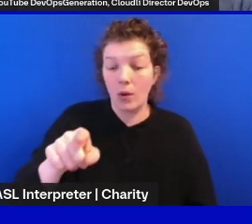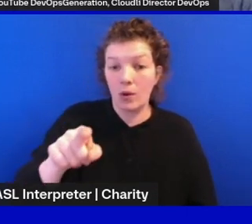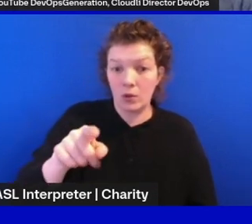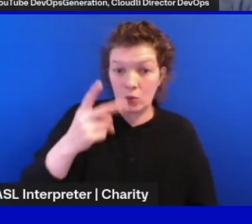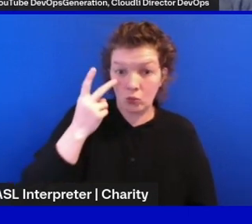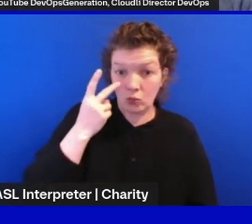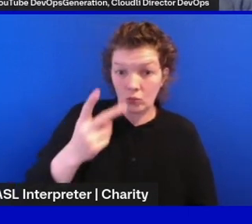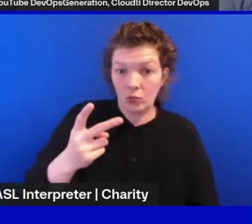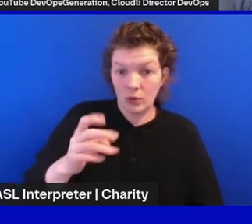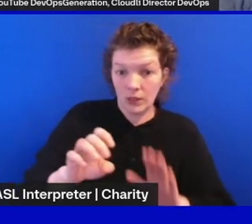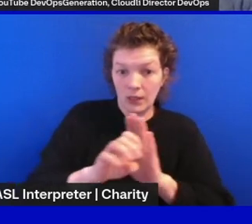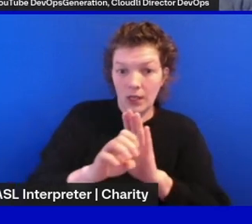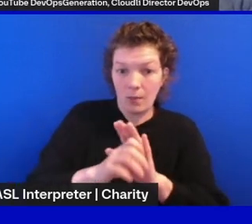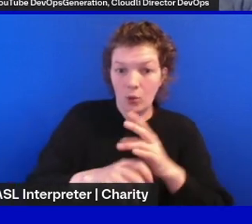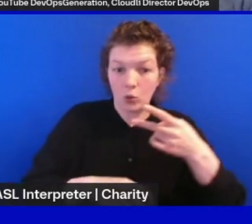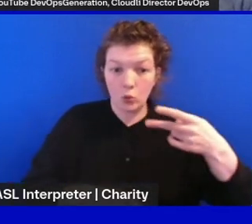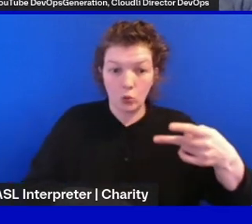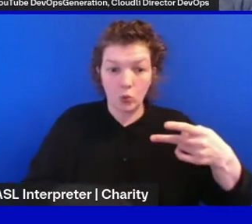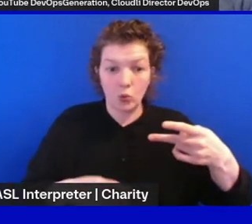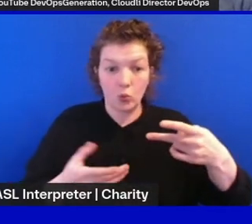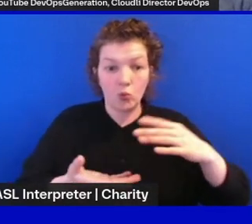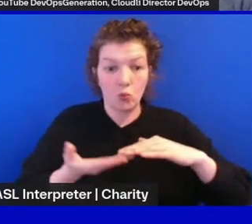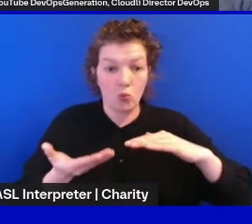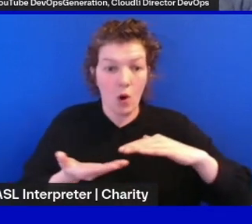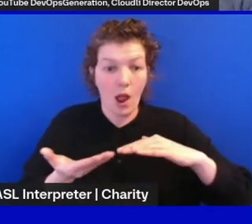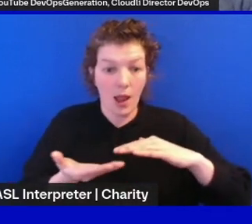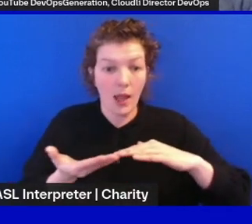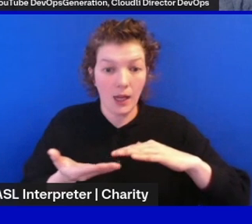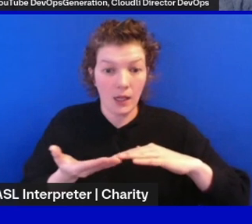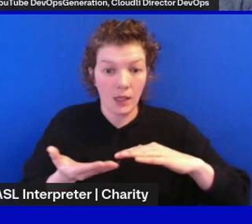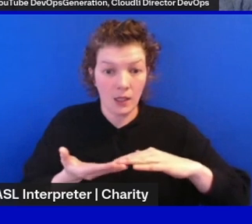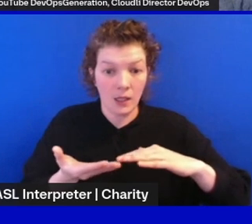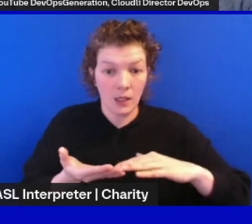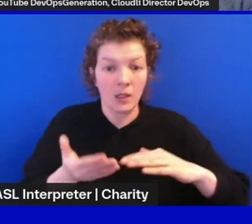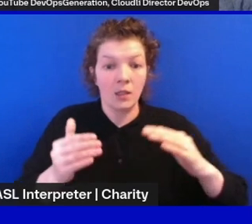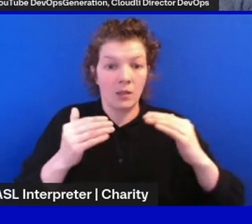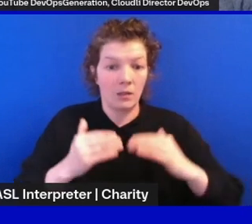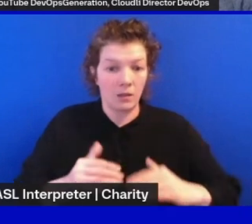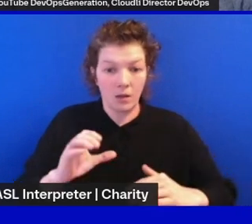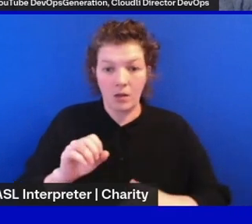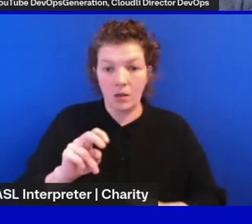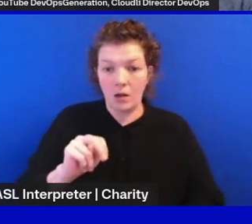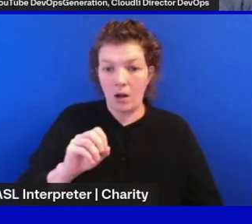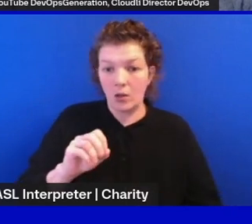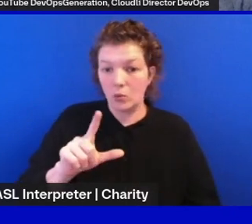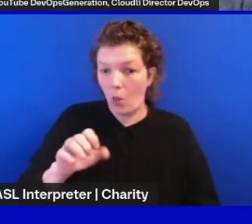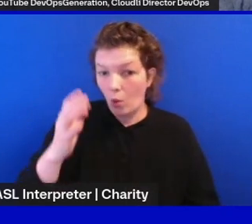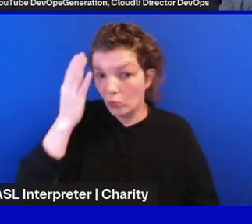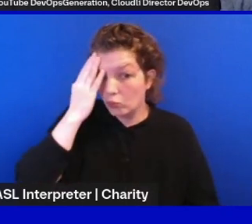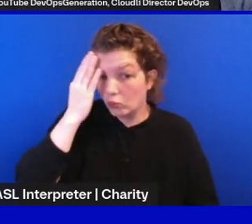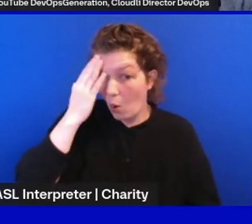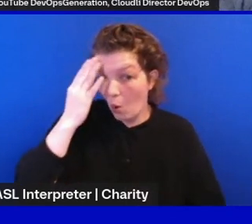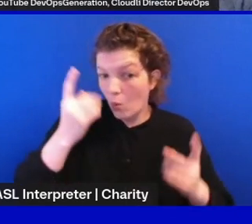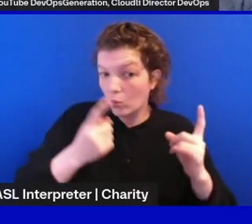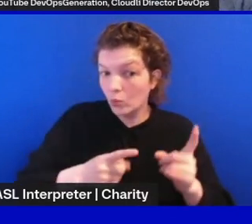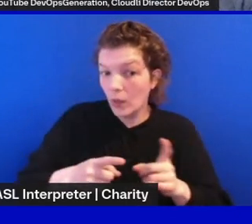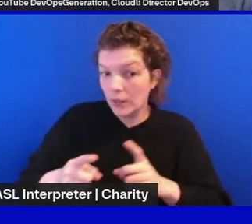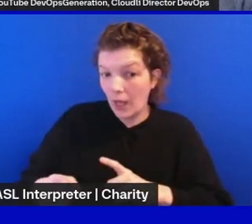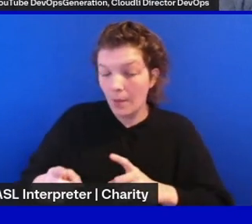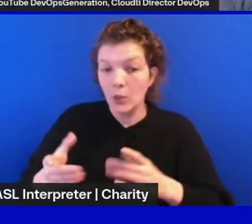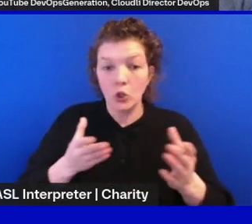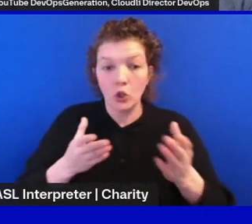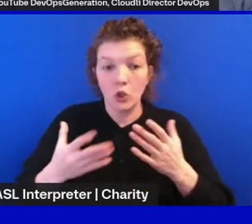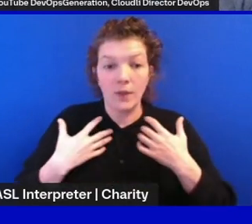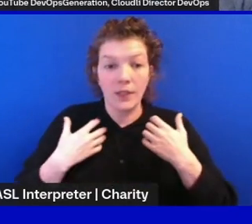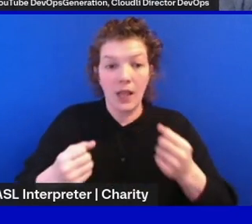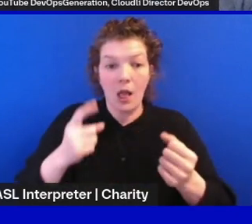these 2 allocations running. And at the bottom, you can see that, Consul knows what's going on, the service health checks are passing,